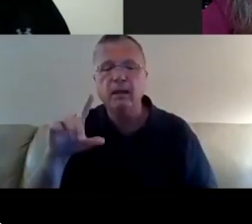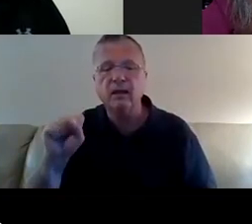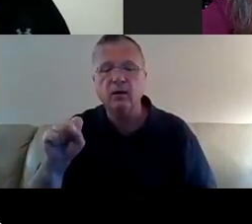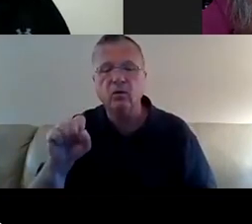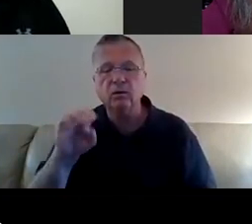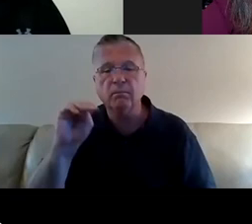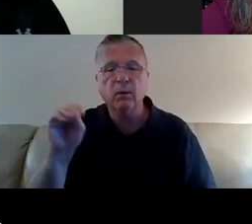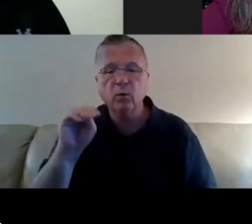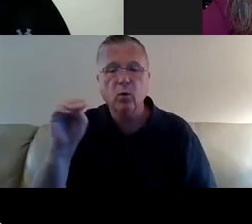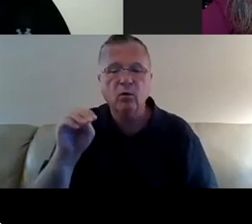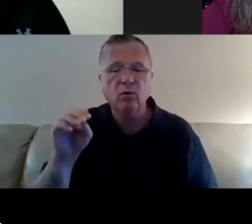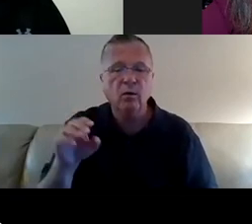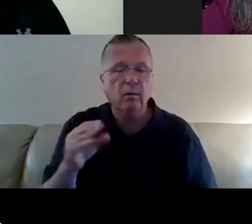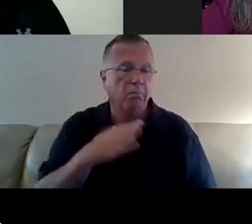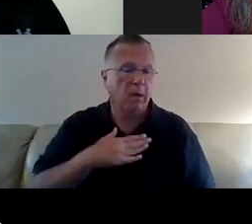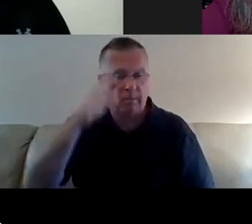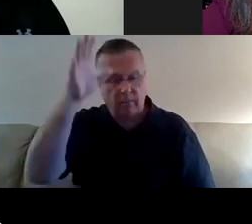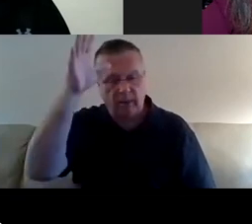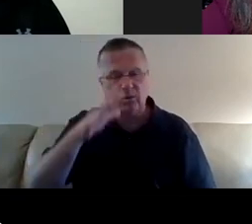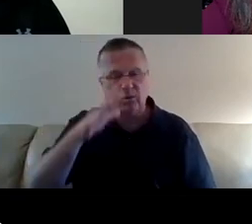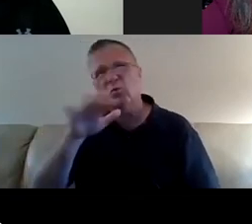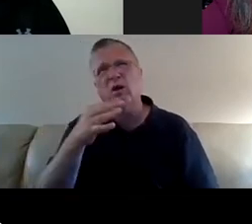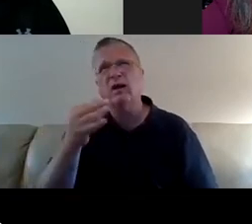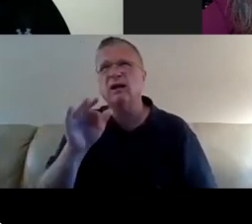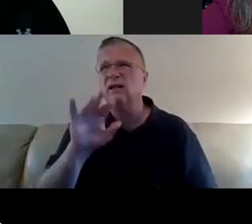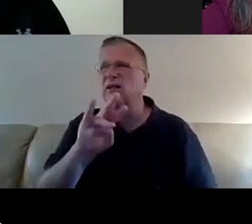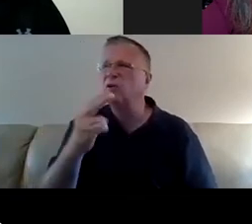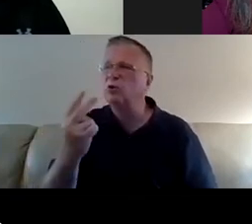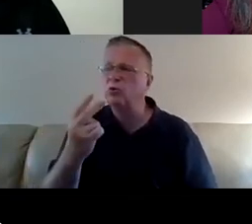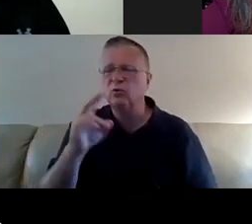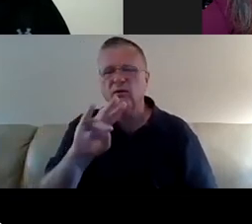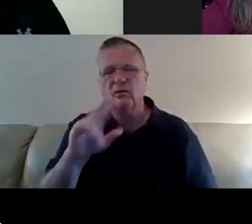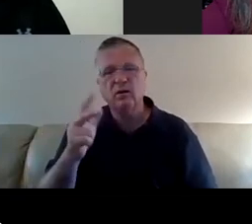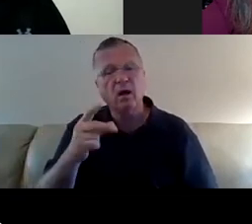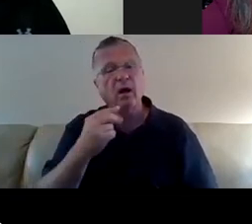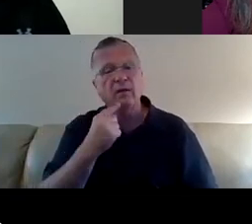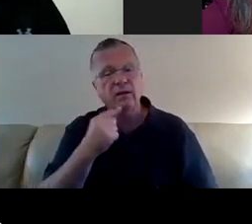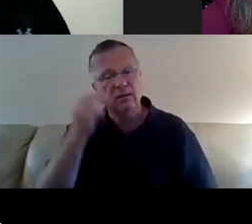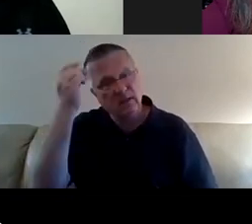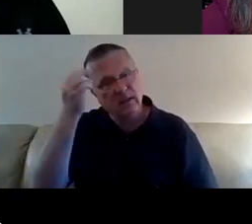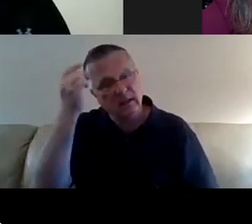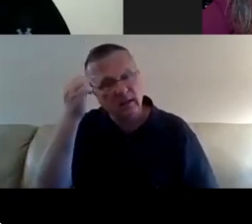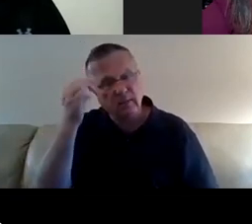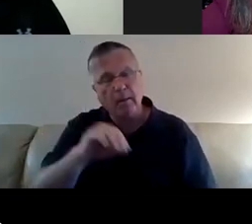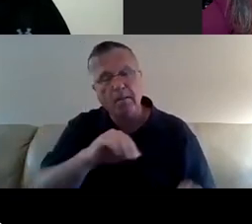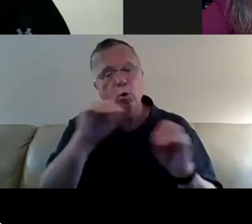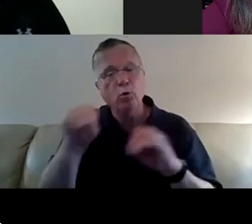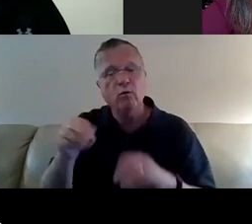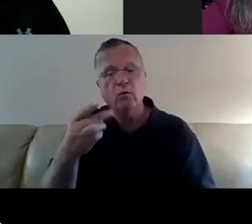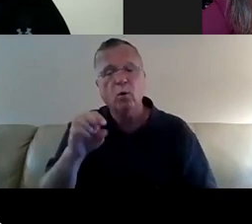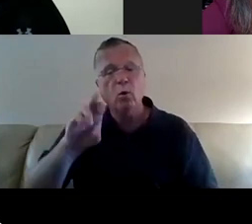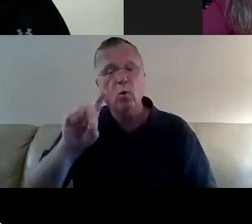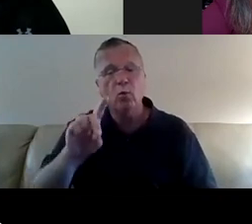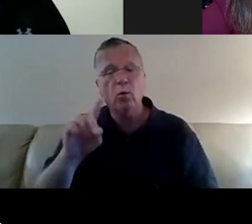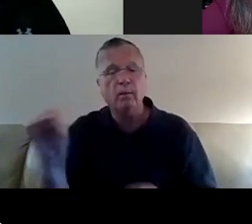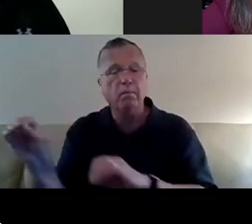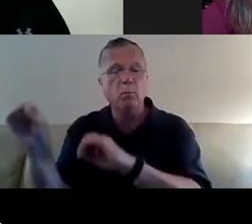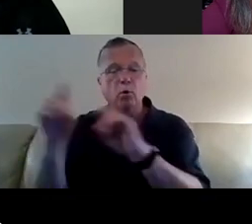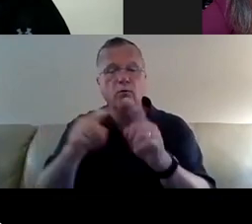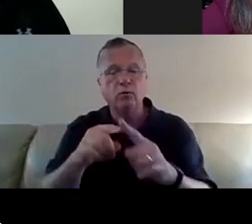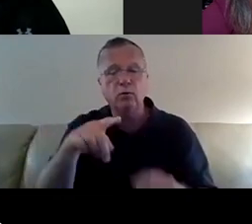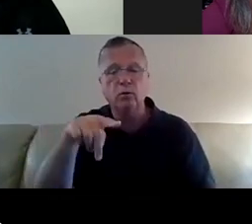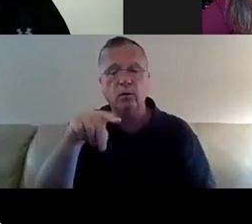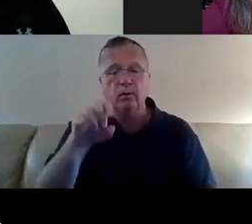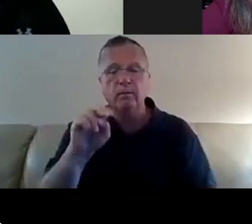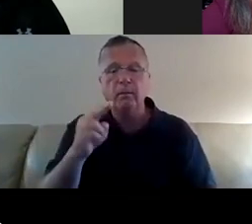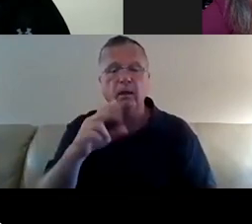around 72, 73, seriously considered moving from Homewood to Penn Hills. You know, I went house shopping